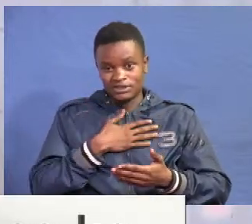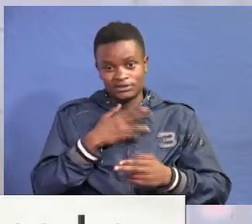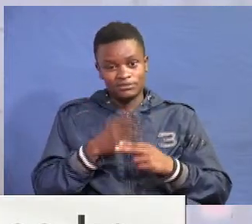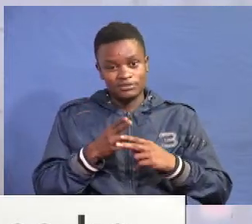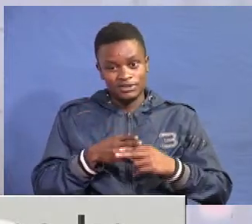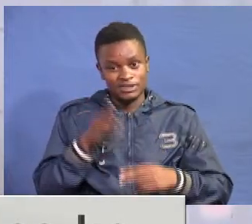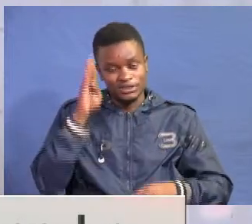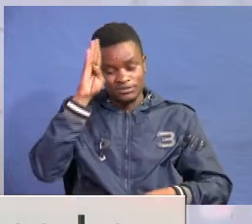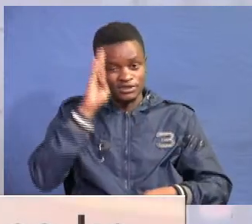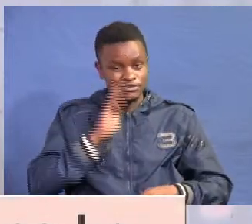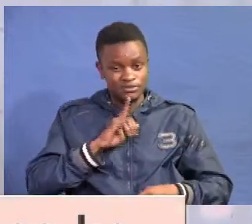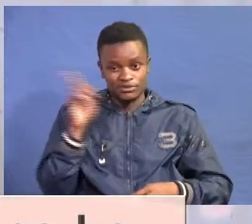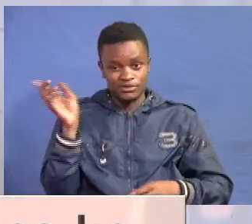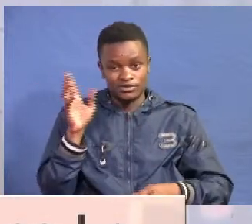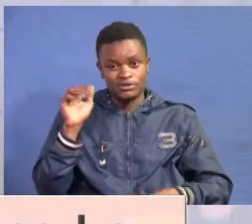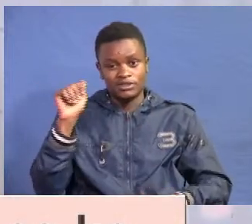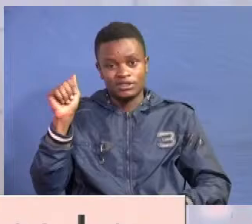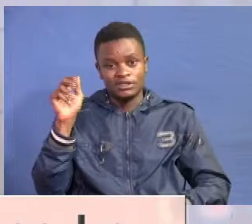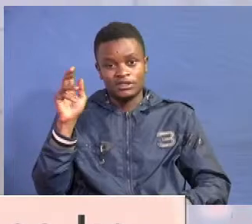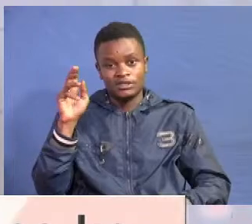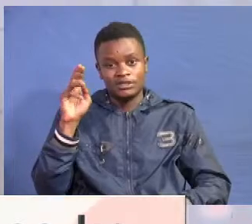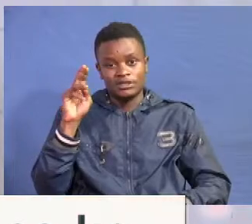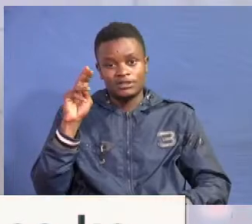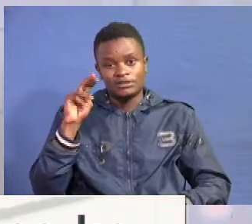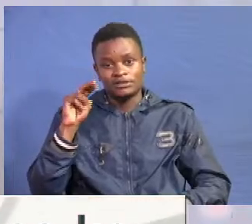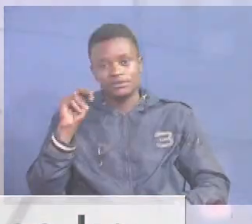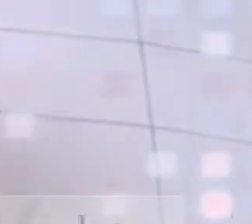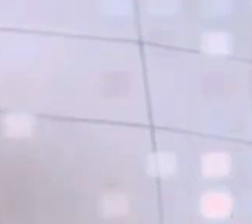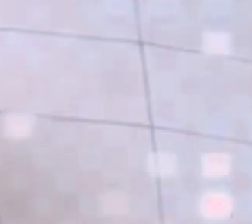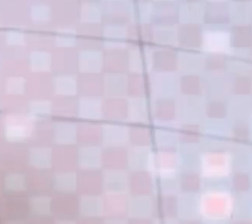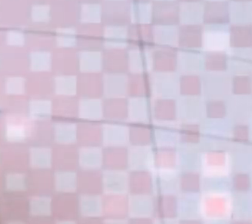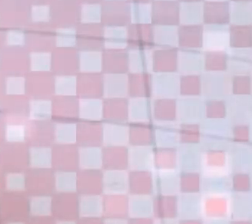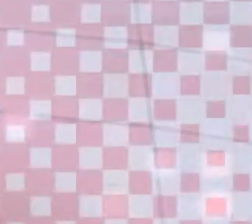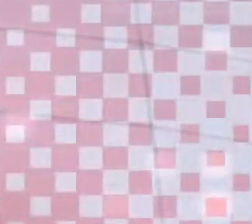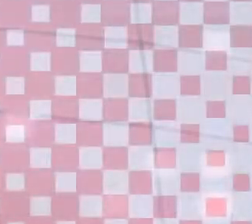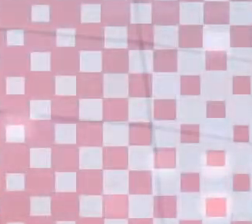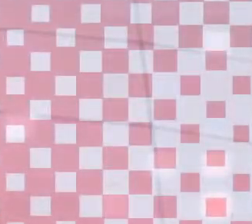Brian Peru, and I'm Anyango Sylvia. Have a good night.